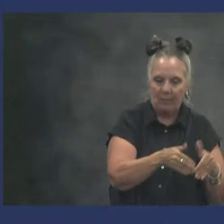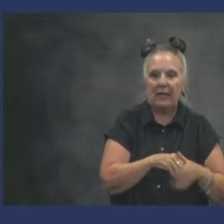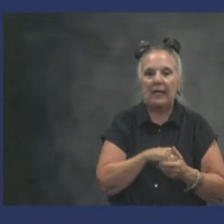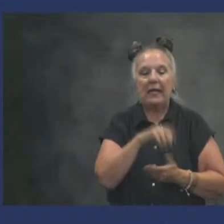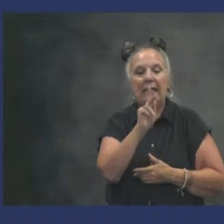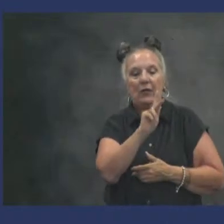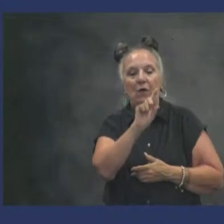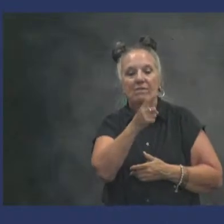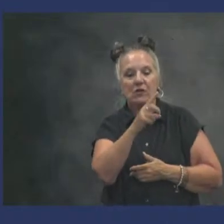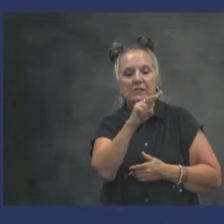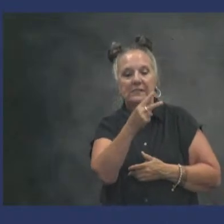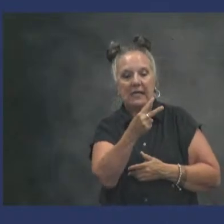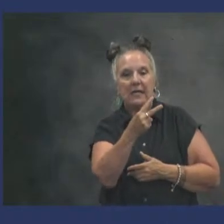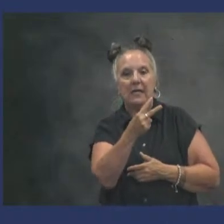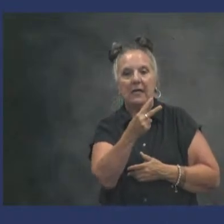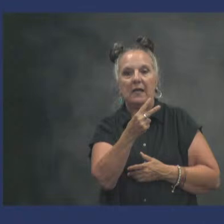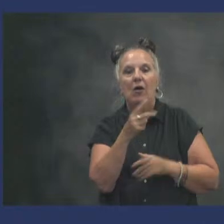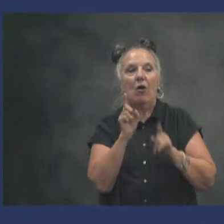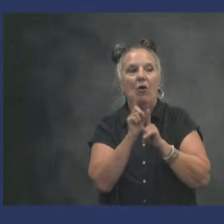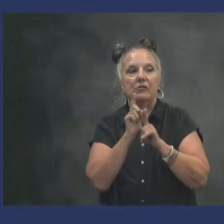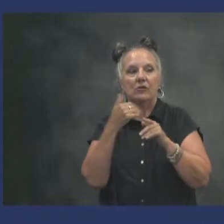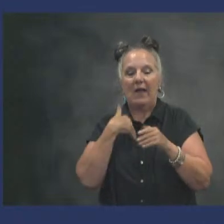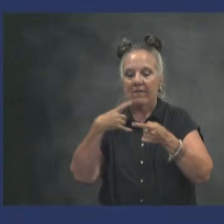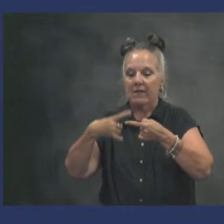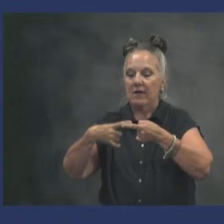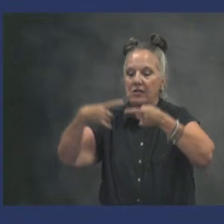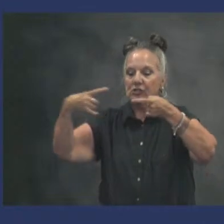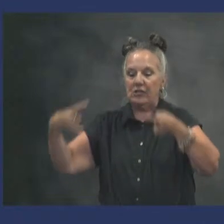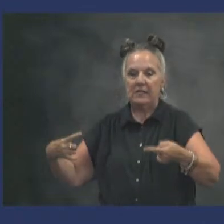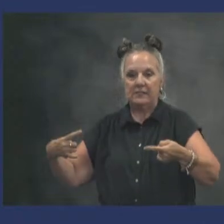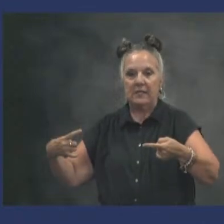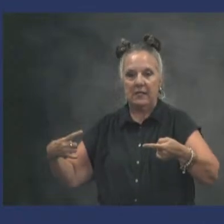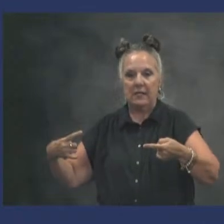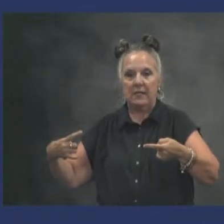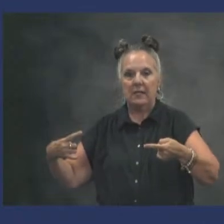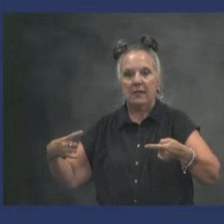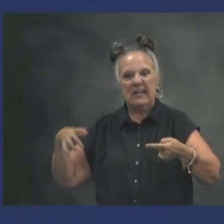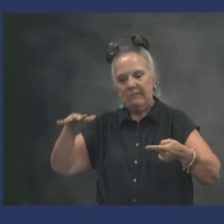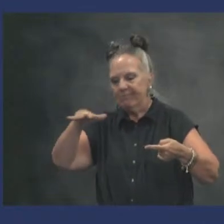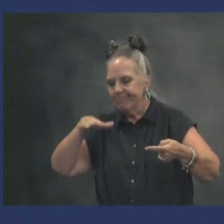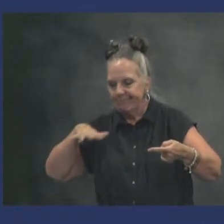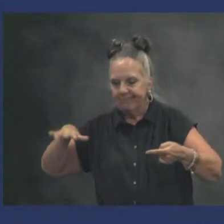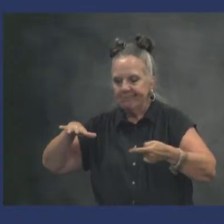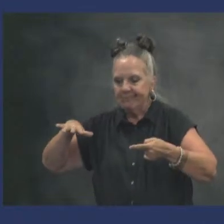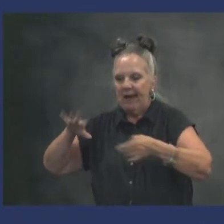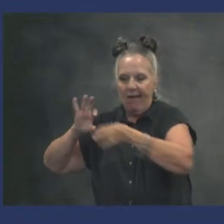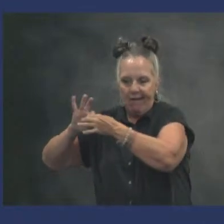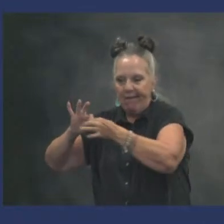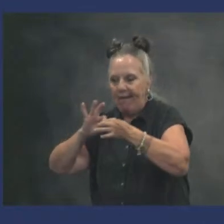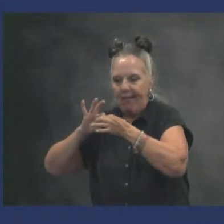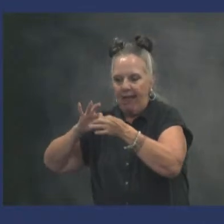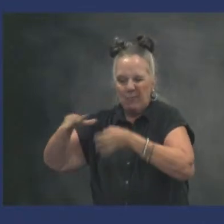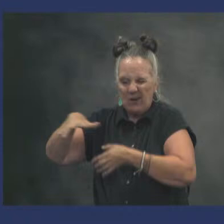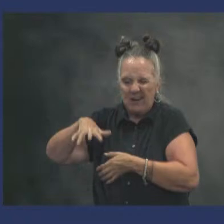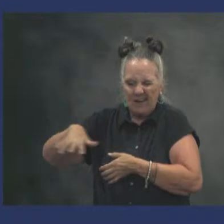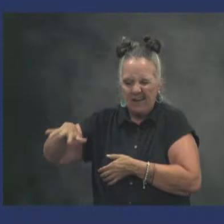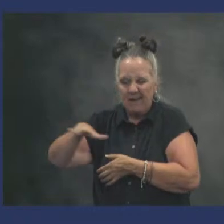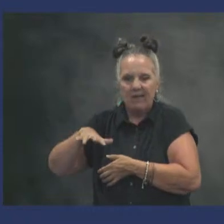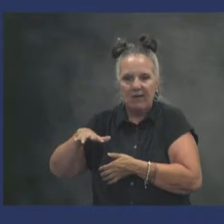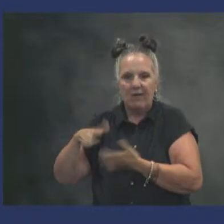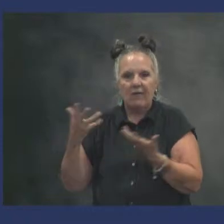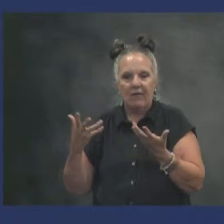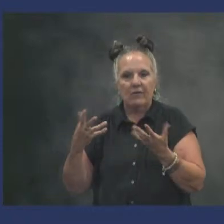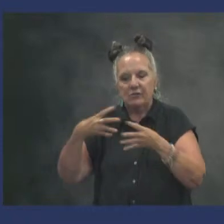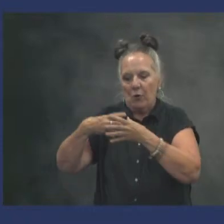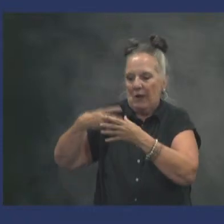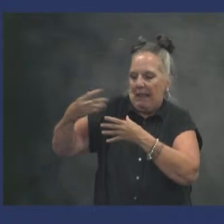first and second grades also have an adjacent collaborative space that is kind of a pull-out space from the